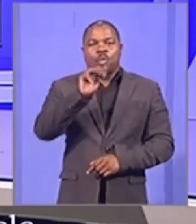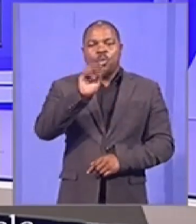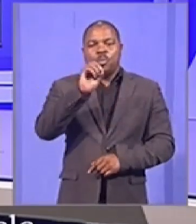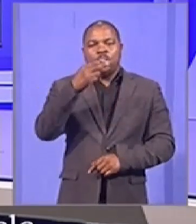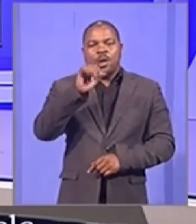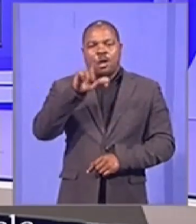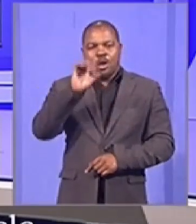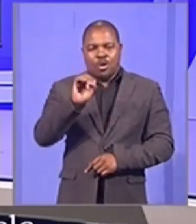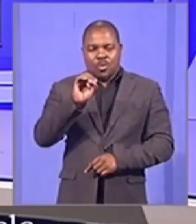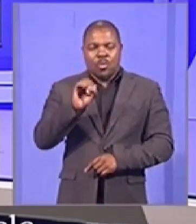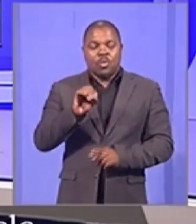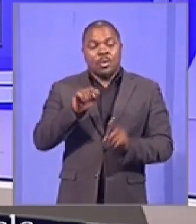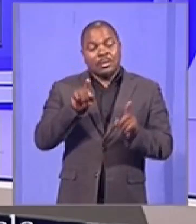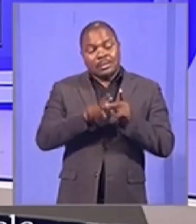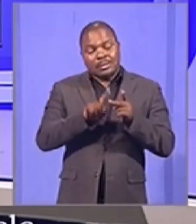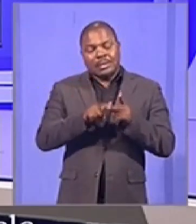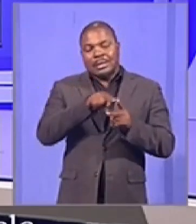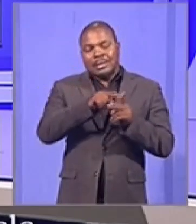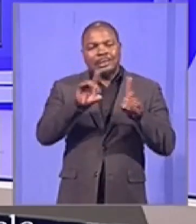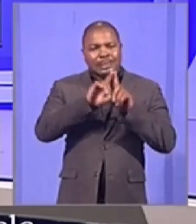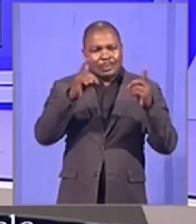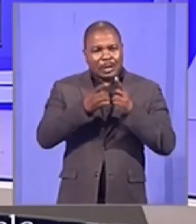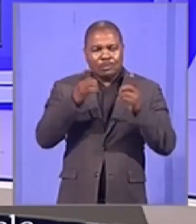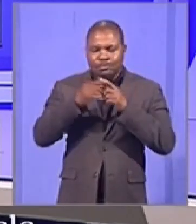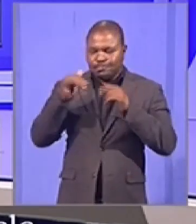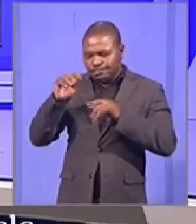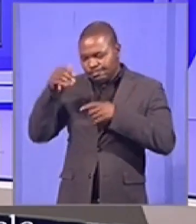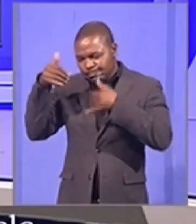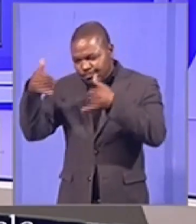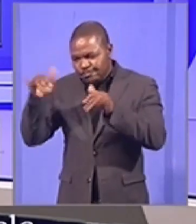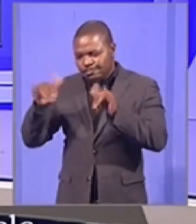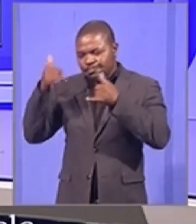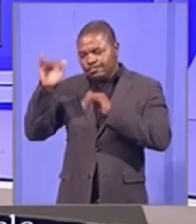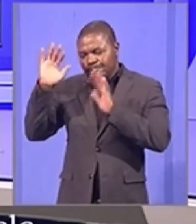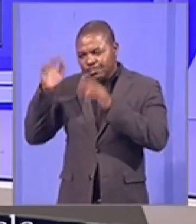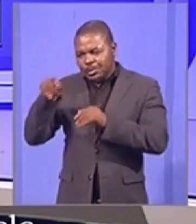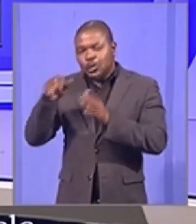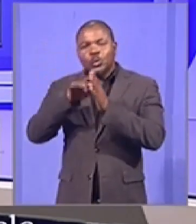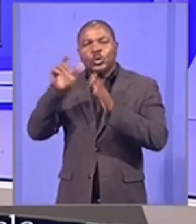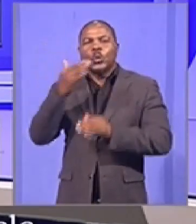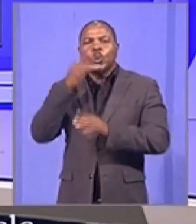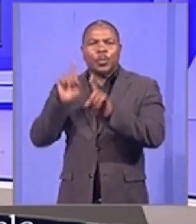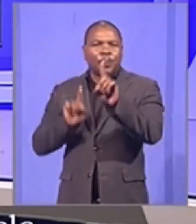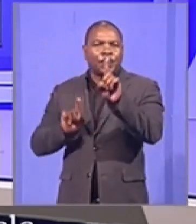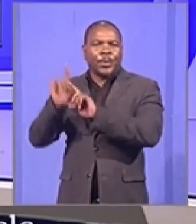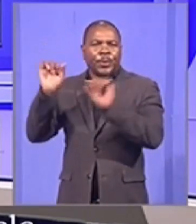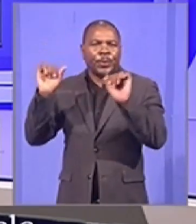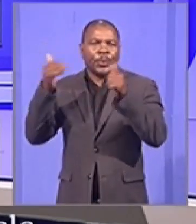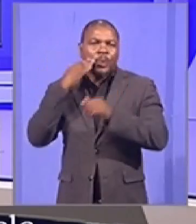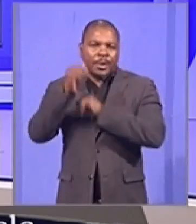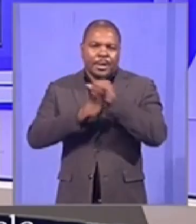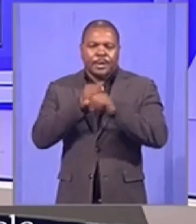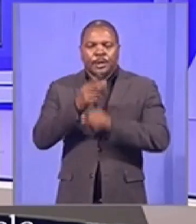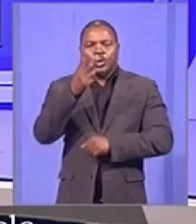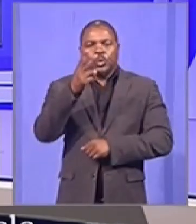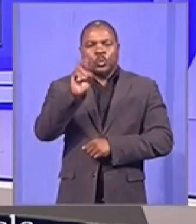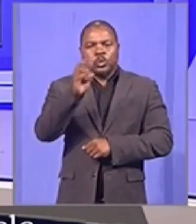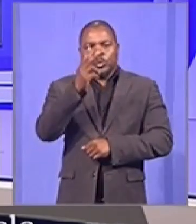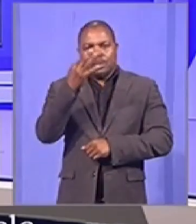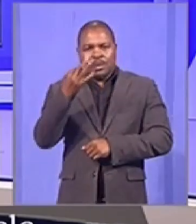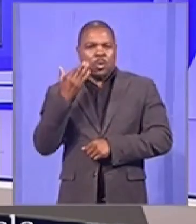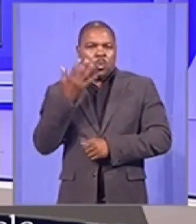Mohalo. Ka nako eo lefapha le neng le akgola le go tlotlomatsa barutwana ba ba diragaditseng bontle ba